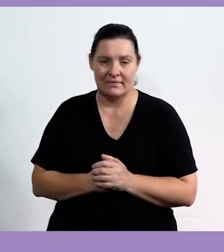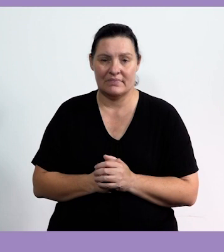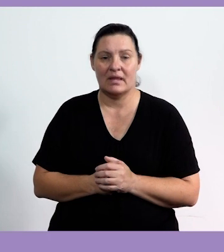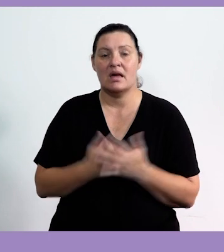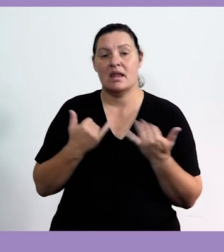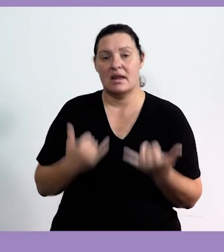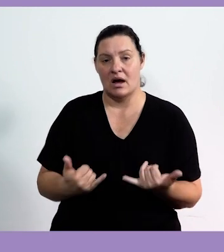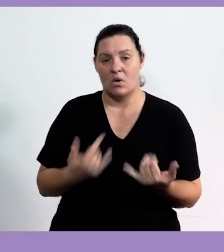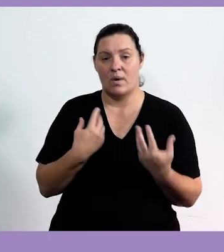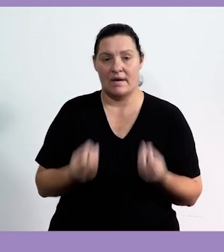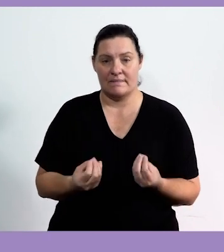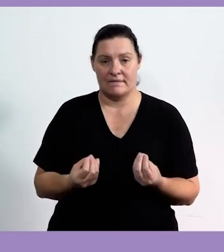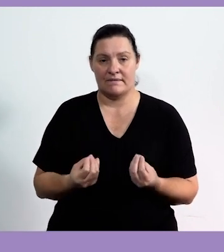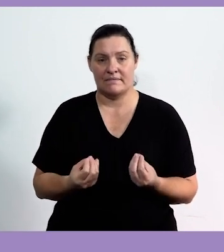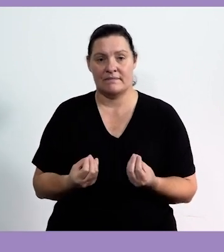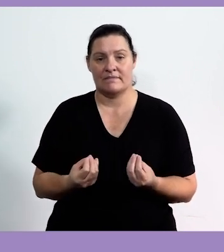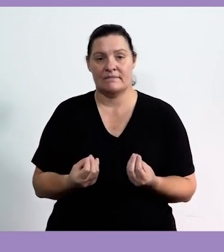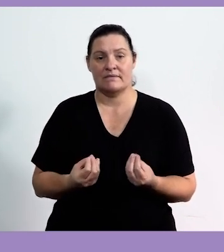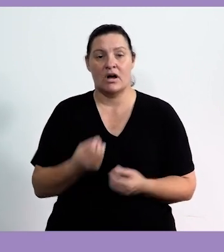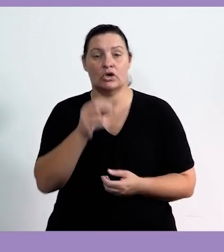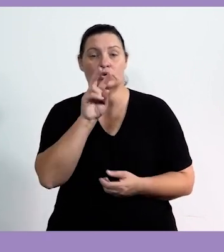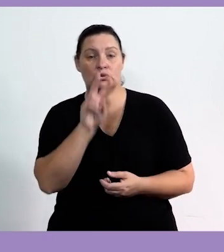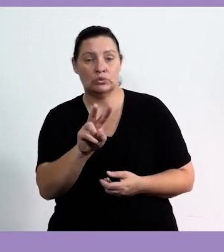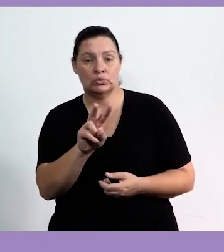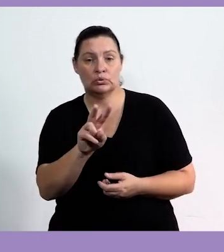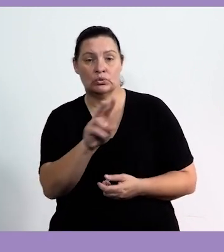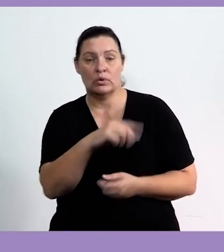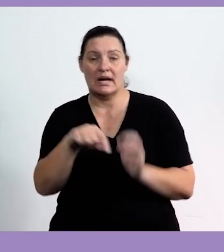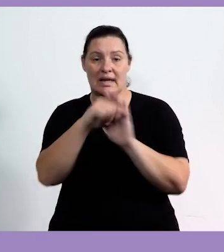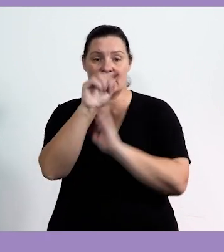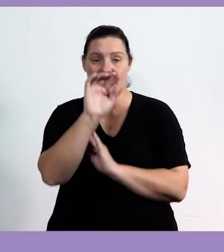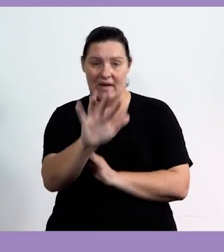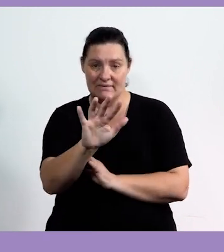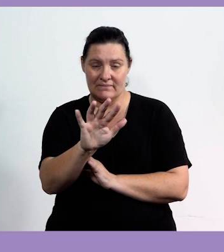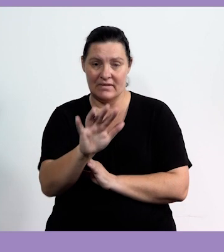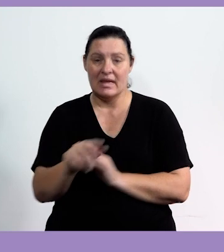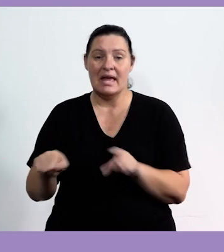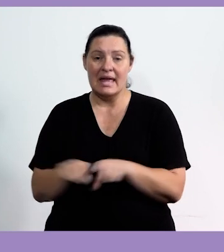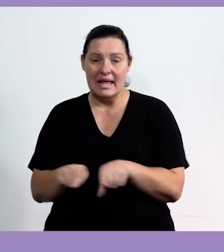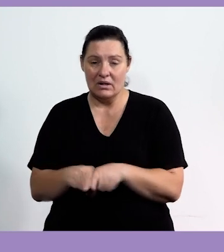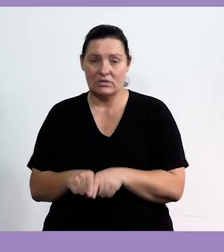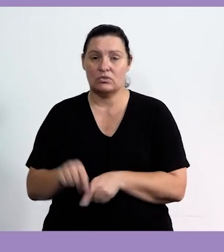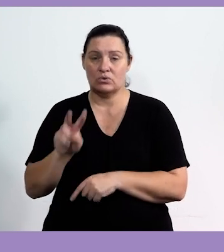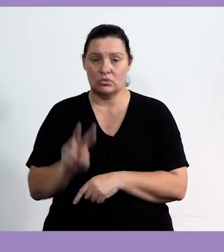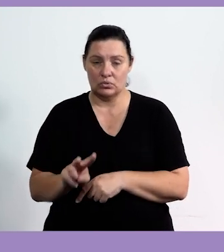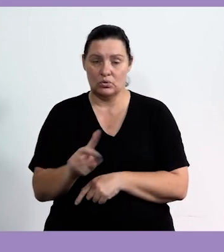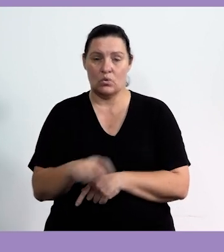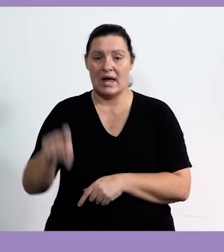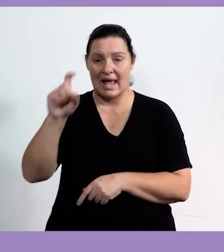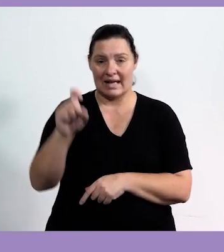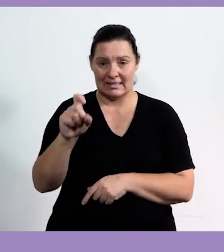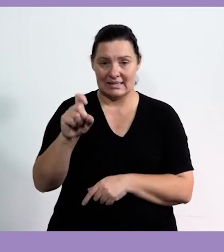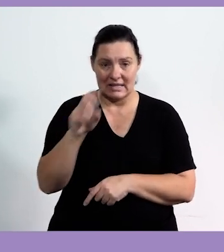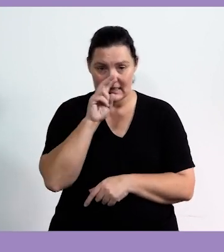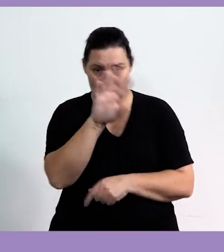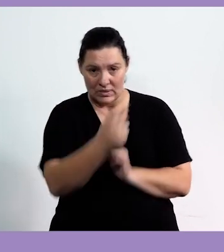negative. So we now have 2 to the exponent negative 5 is equals to 2 to the exponent